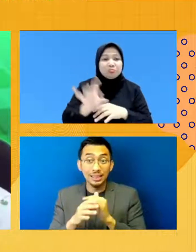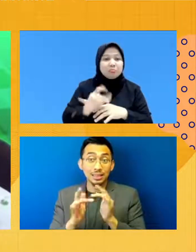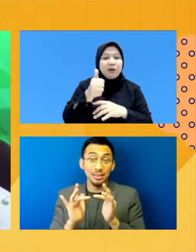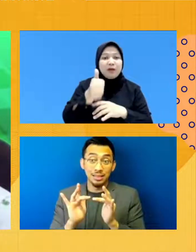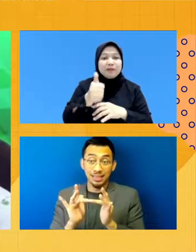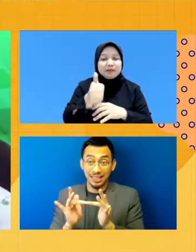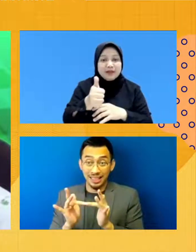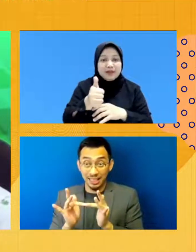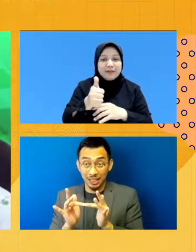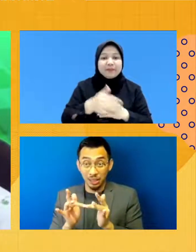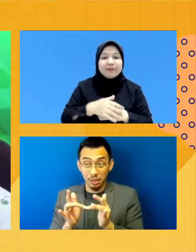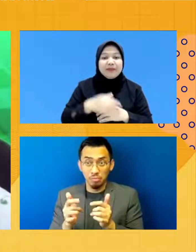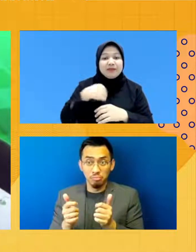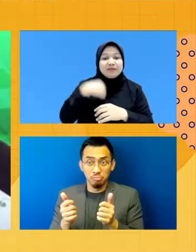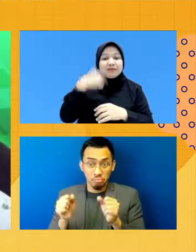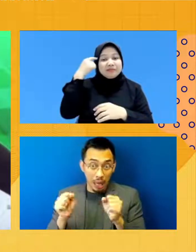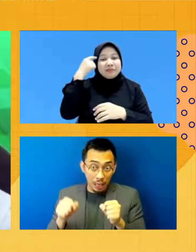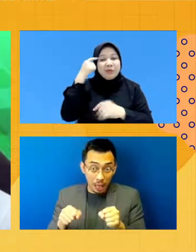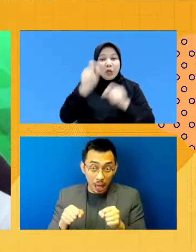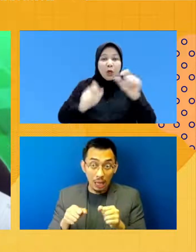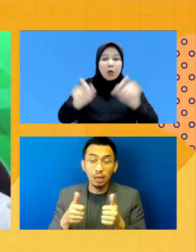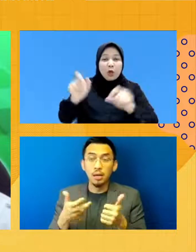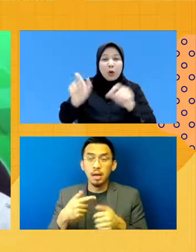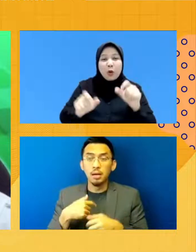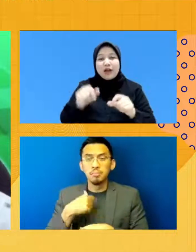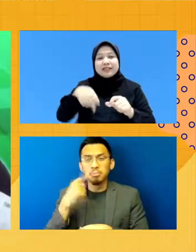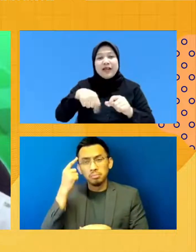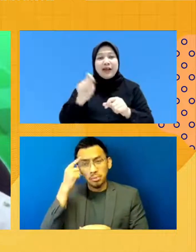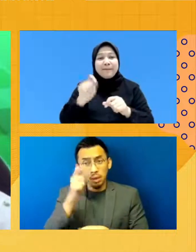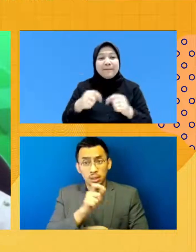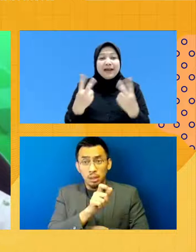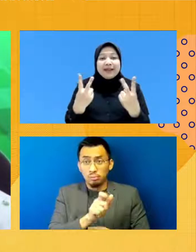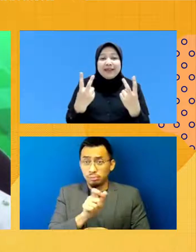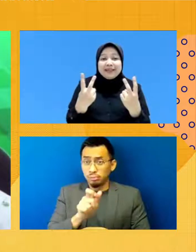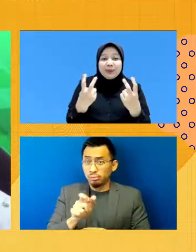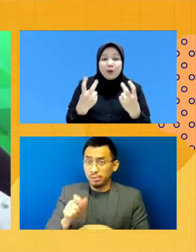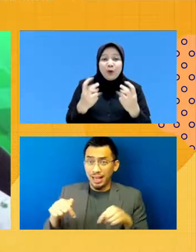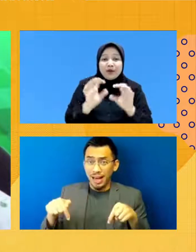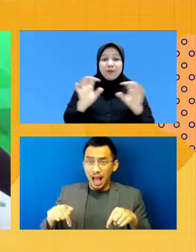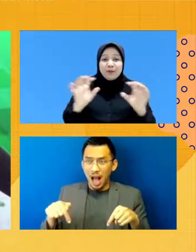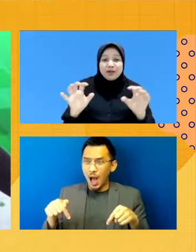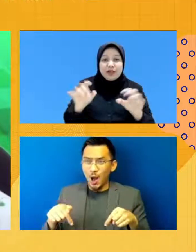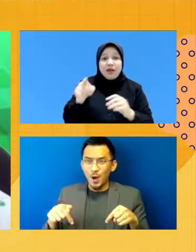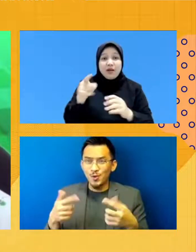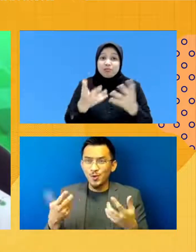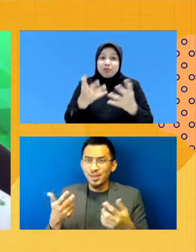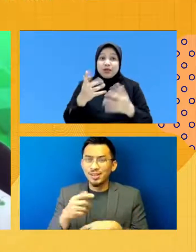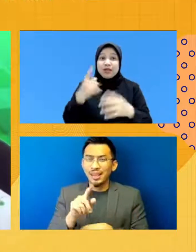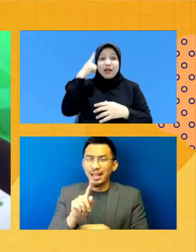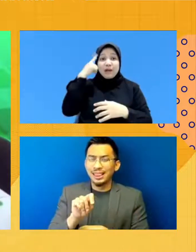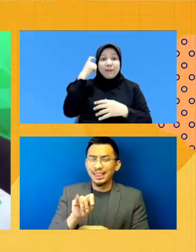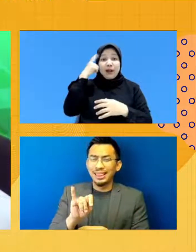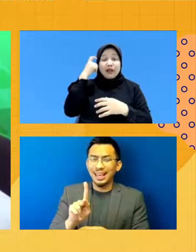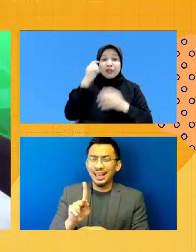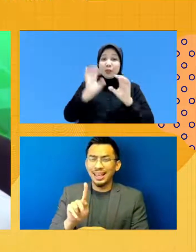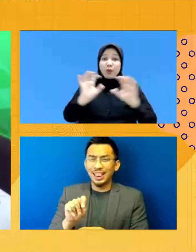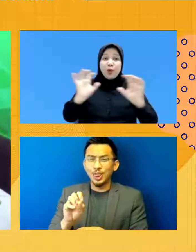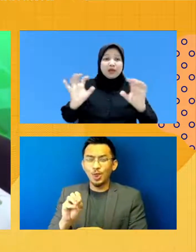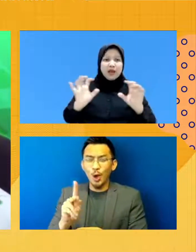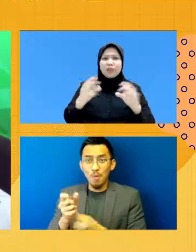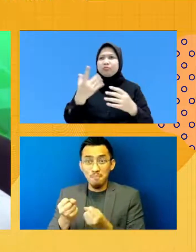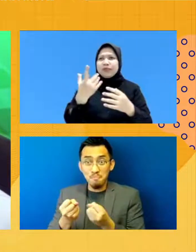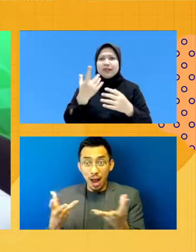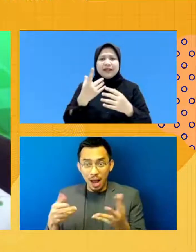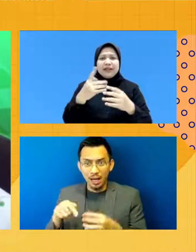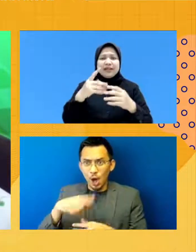most of the people are in TikToks, and me personally learn a lot of things on TikToks and the Twitter and